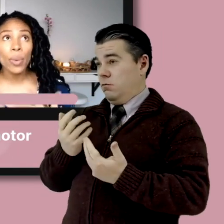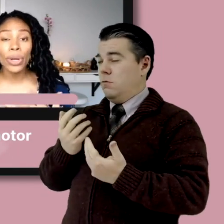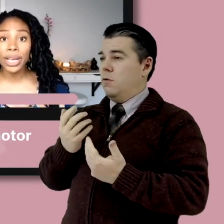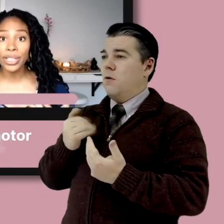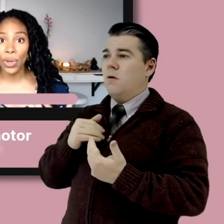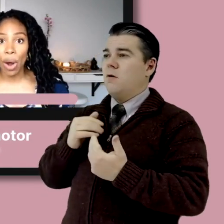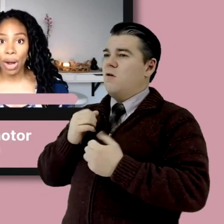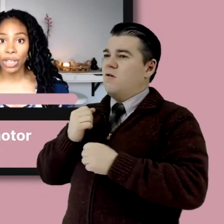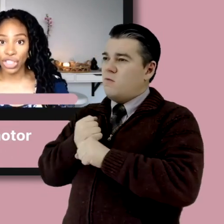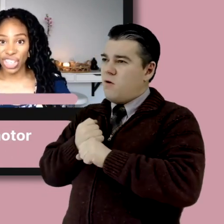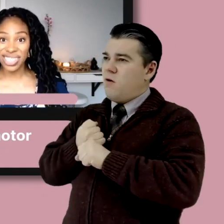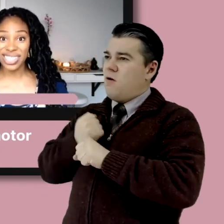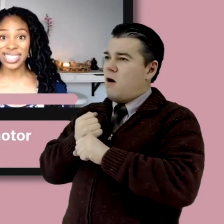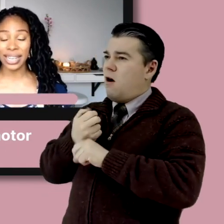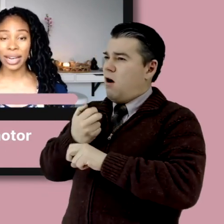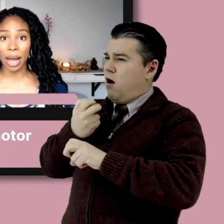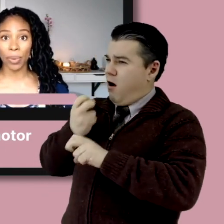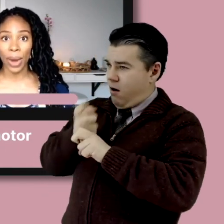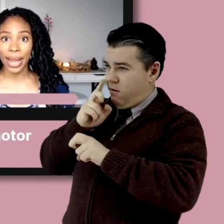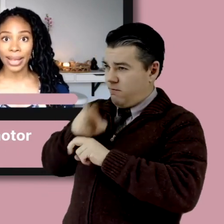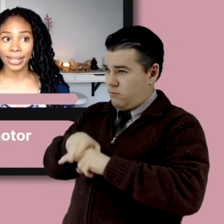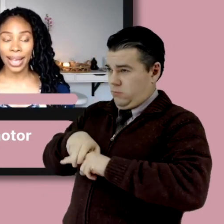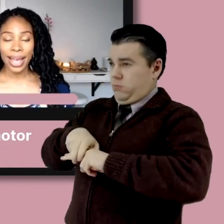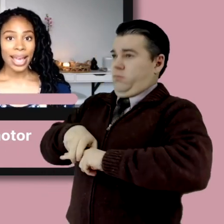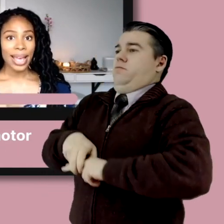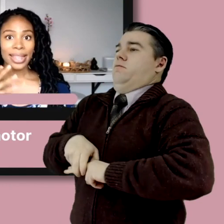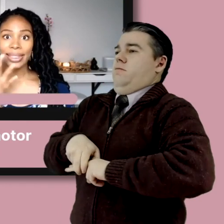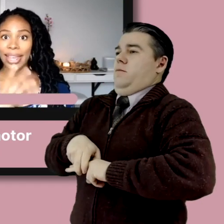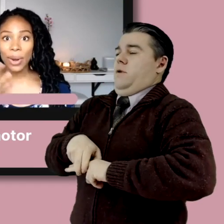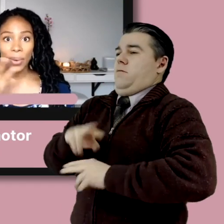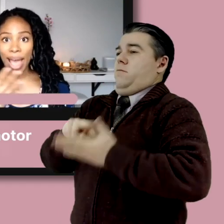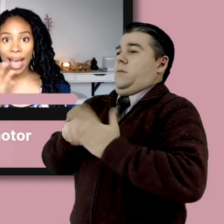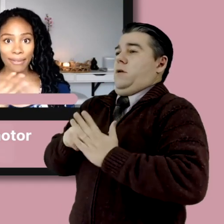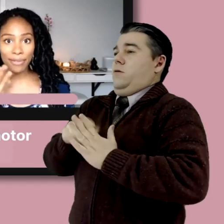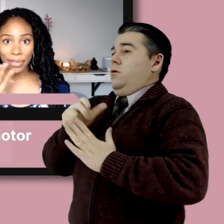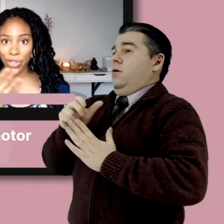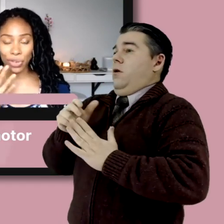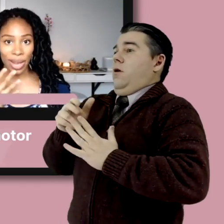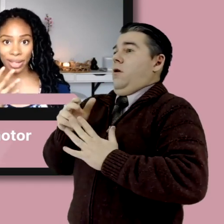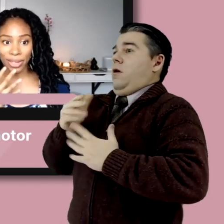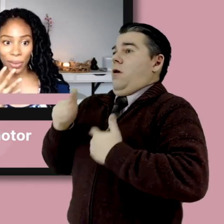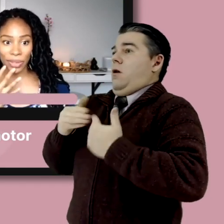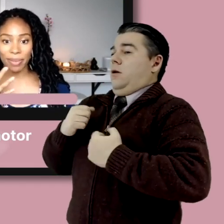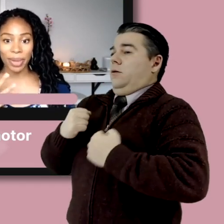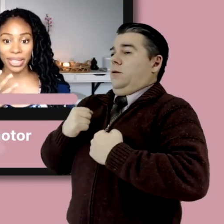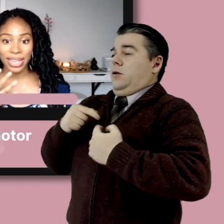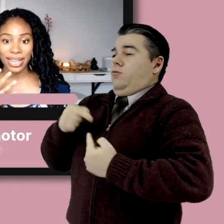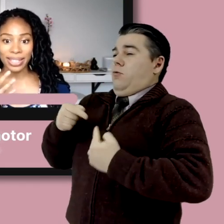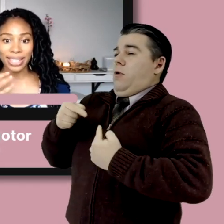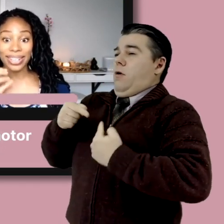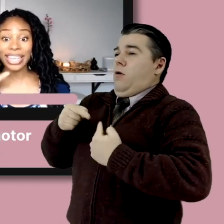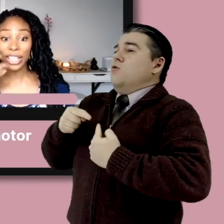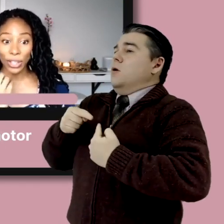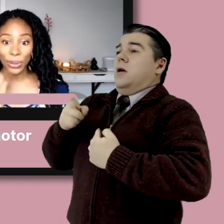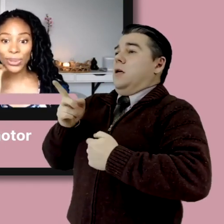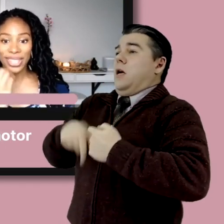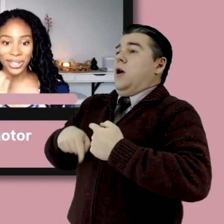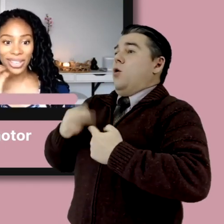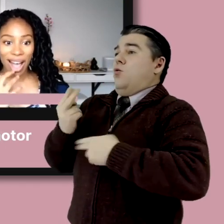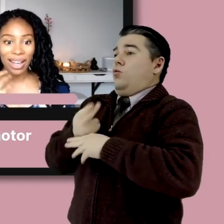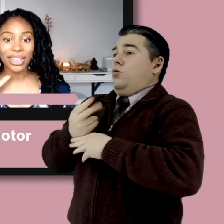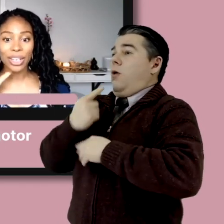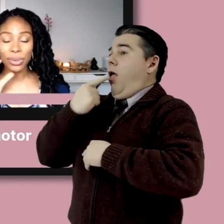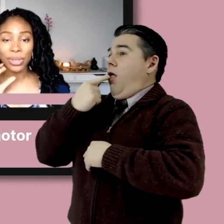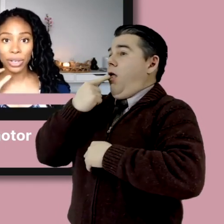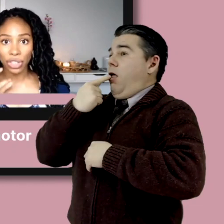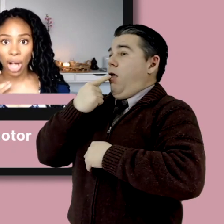they working so hard just to sit upright that they don't have the strength or the ability to like use their